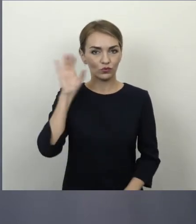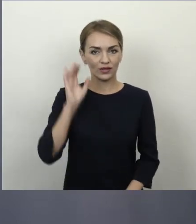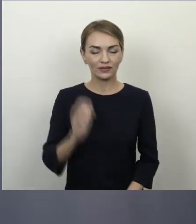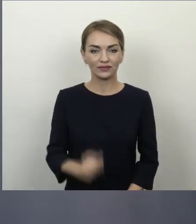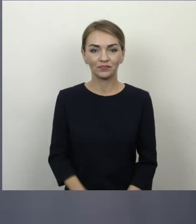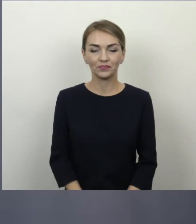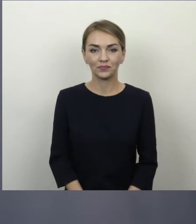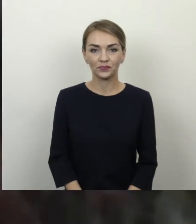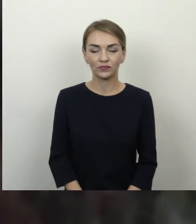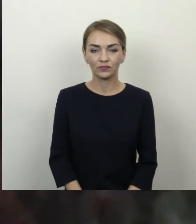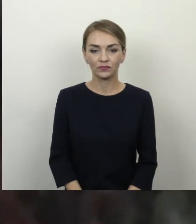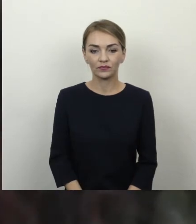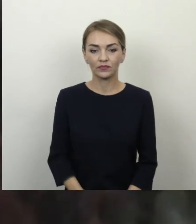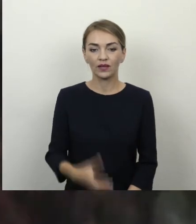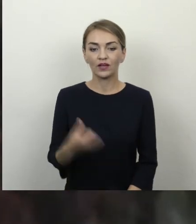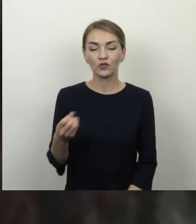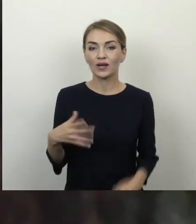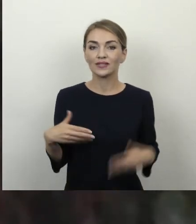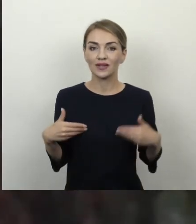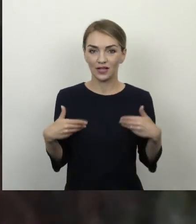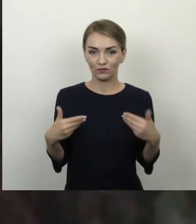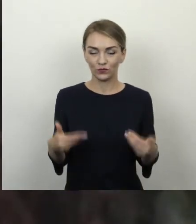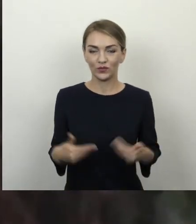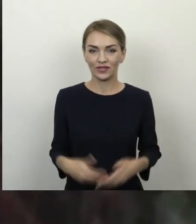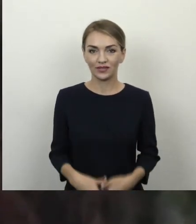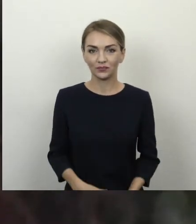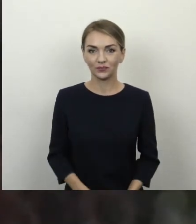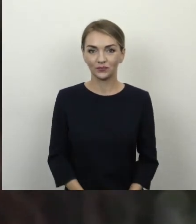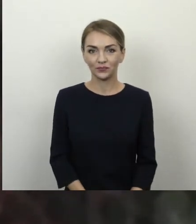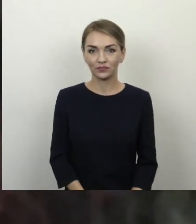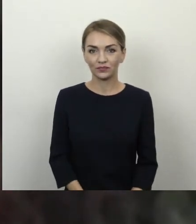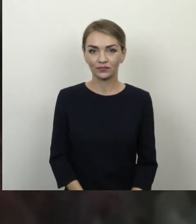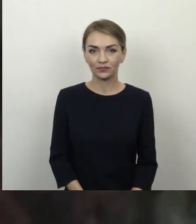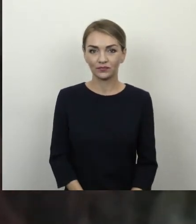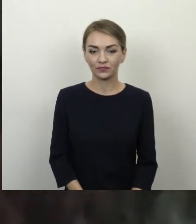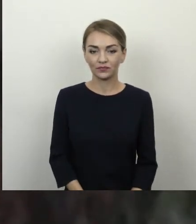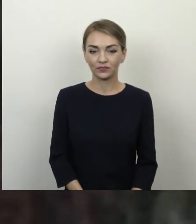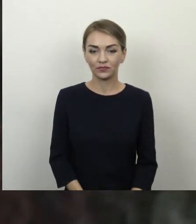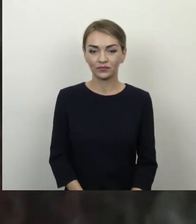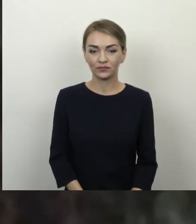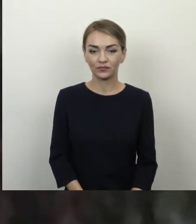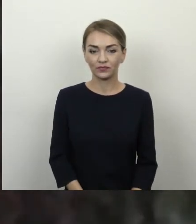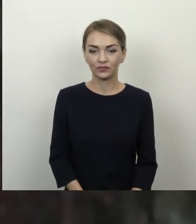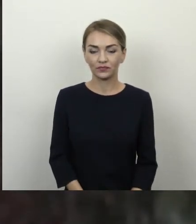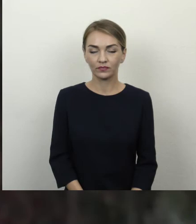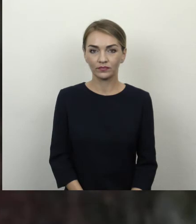Let's continue with you. Good afternoon again.